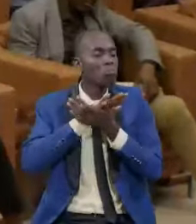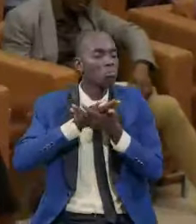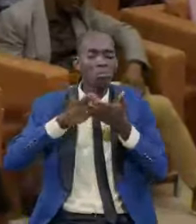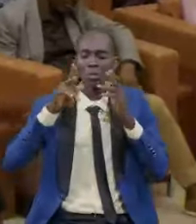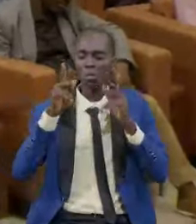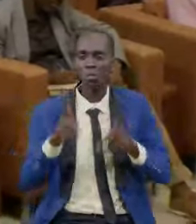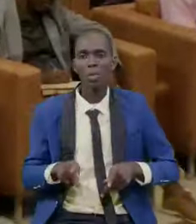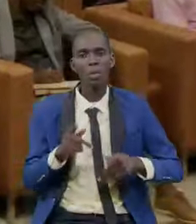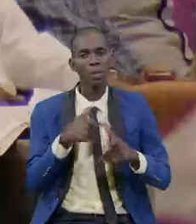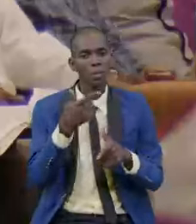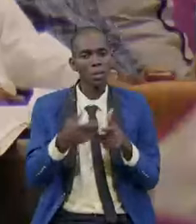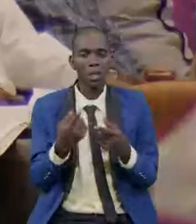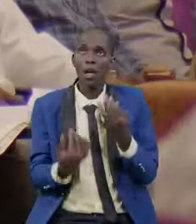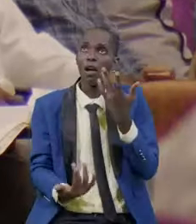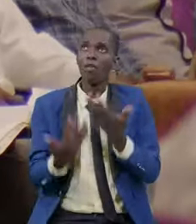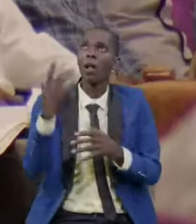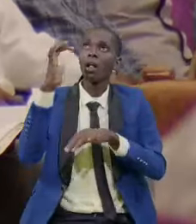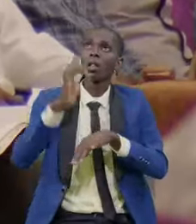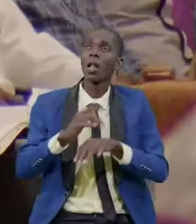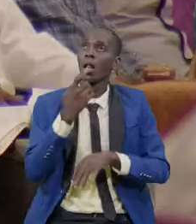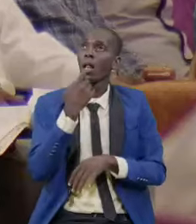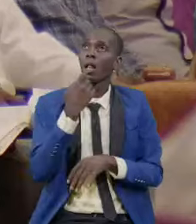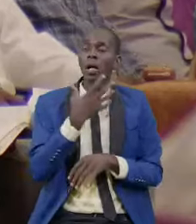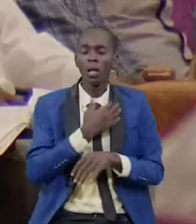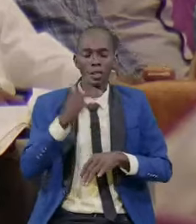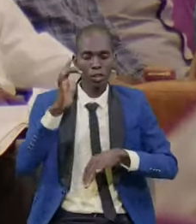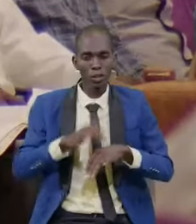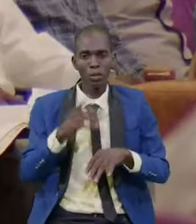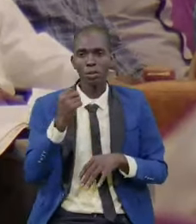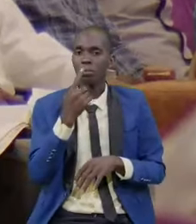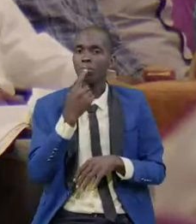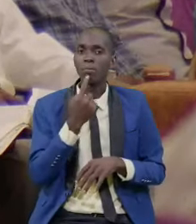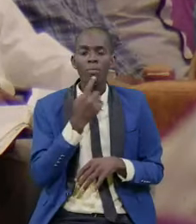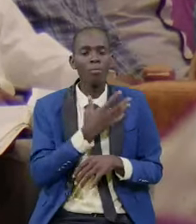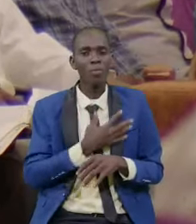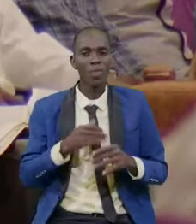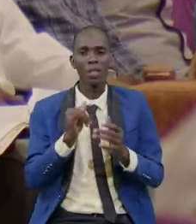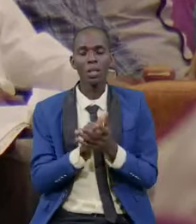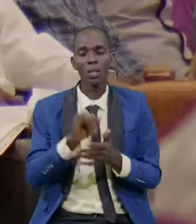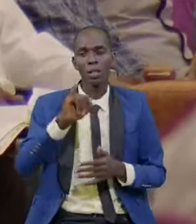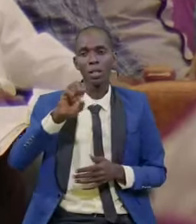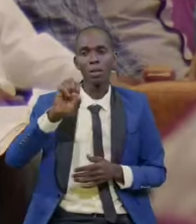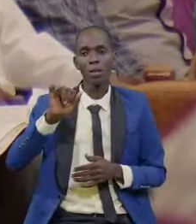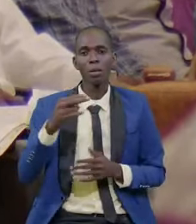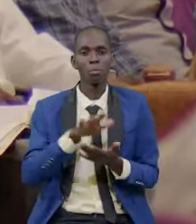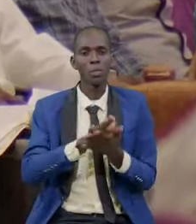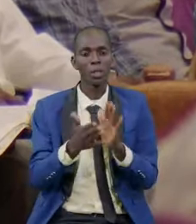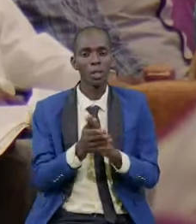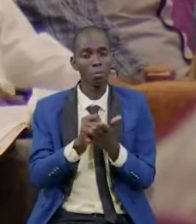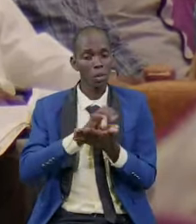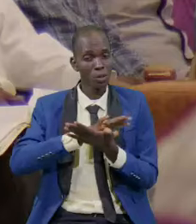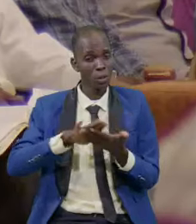Then the fire touched his tongue and touched his lips. And then he was sanctified. It's by